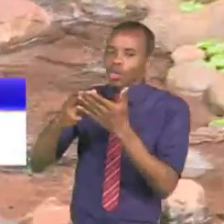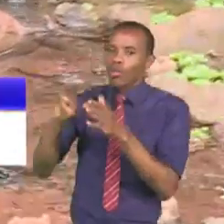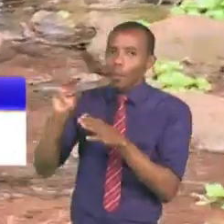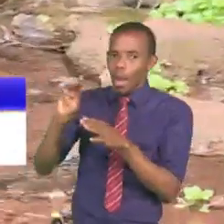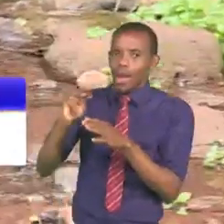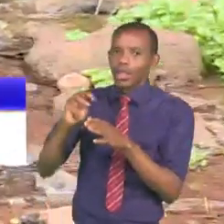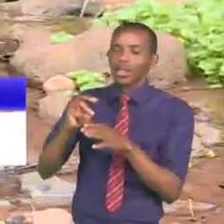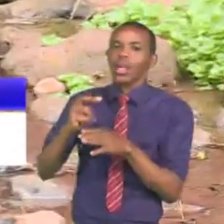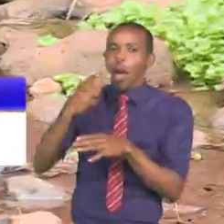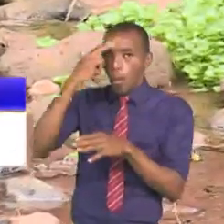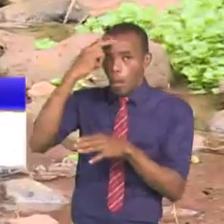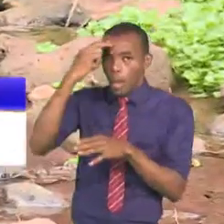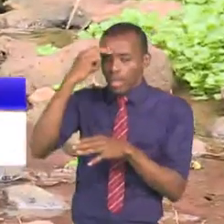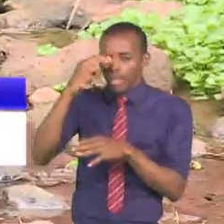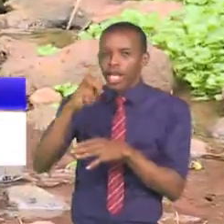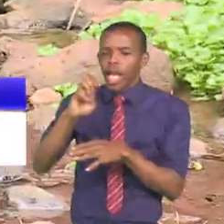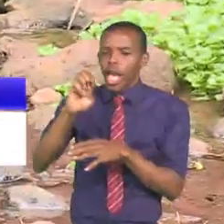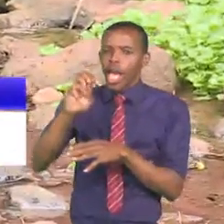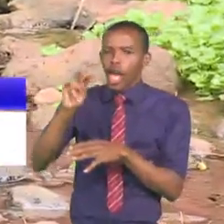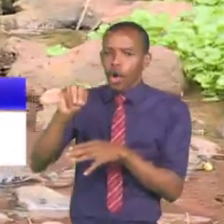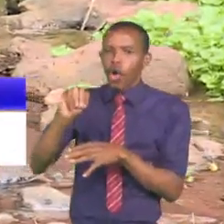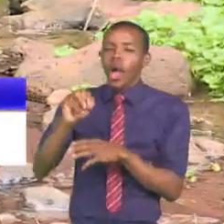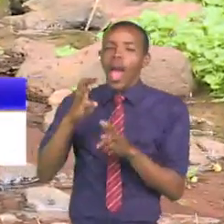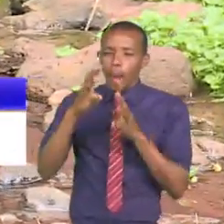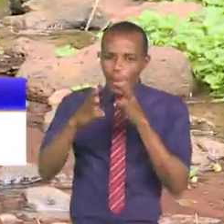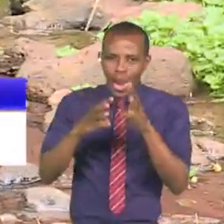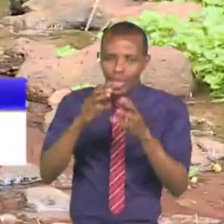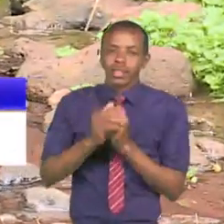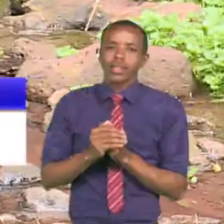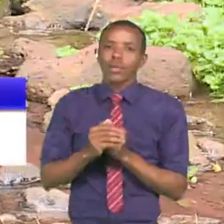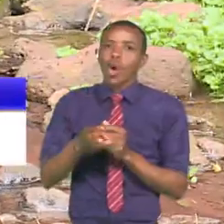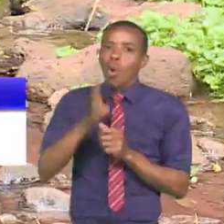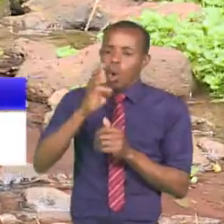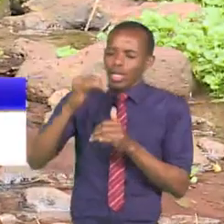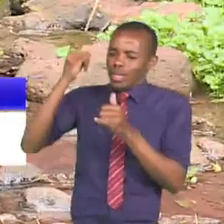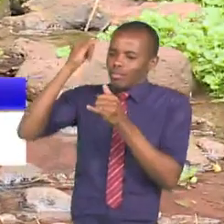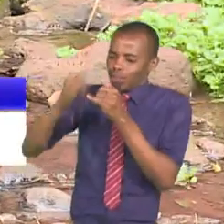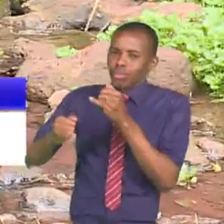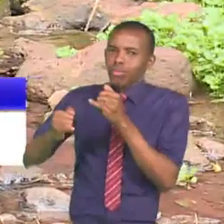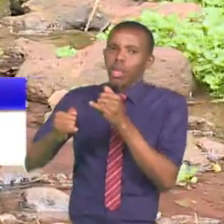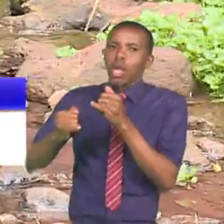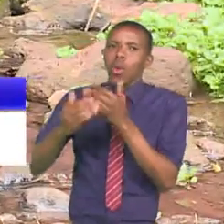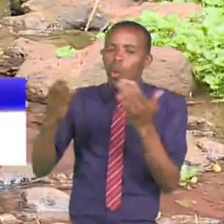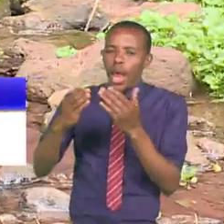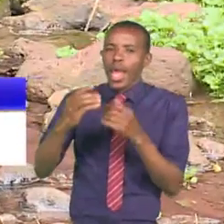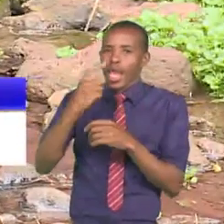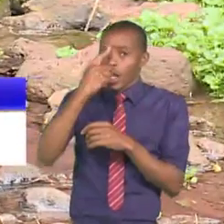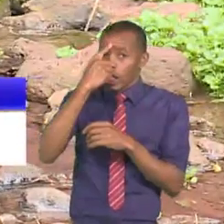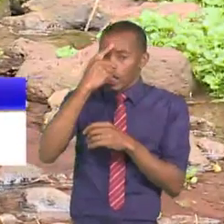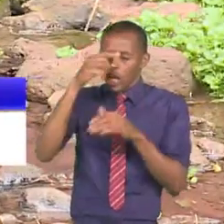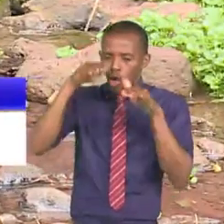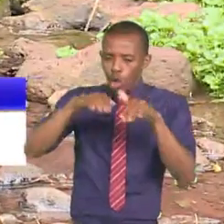and Maasais call it Enkongui Empakasi. And this same water finally ends up in the Indian Ocean,